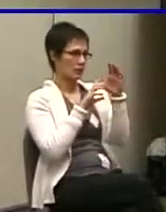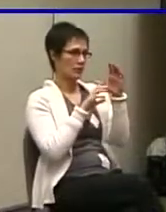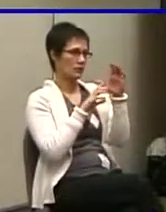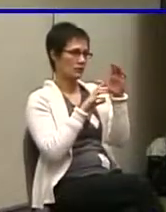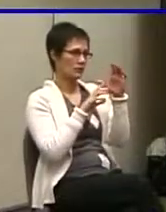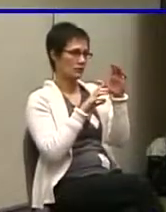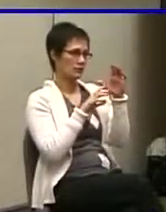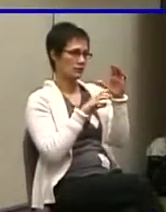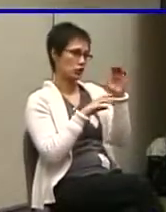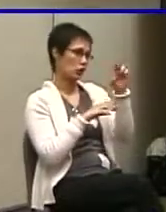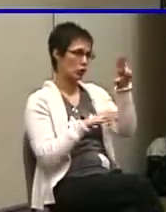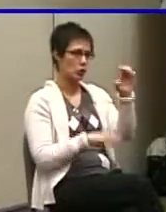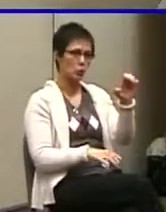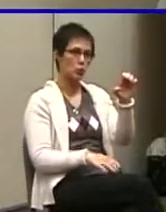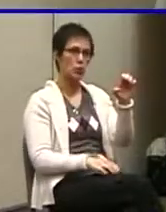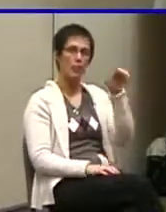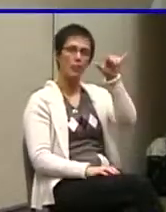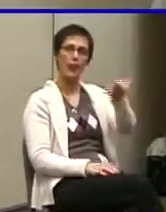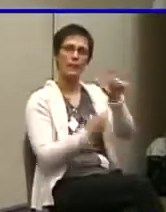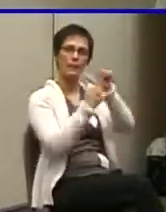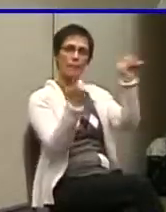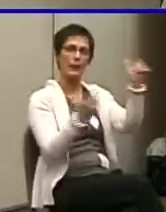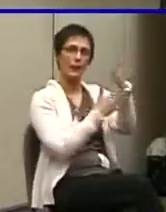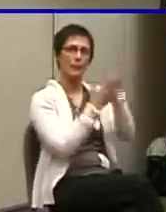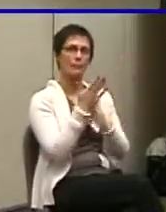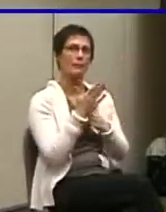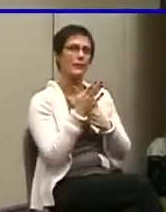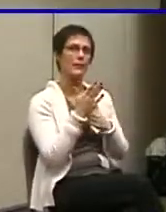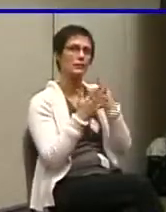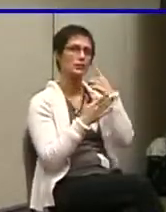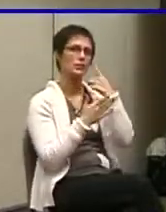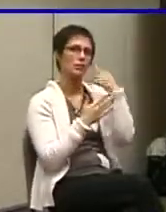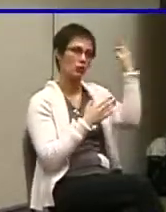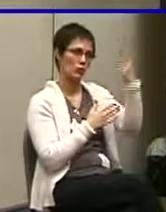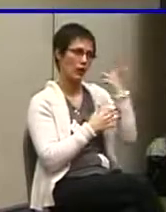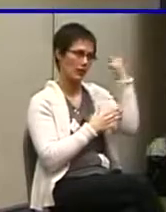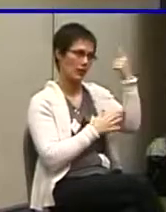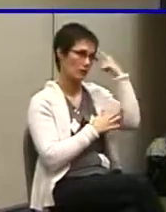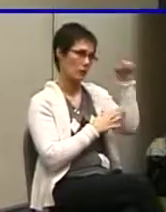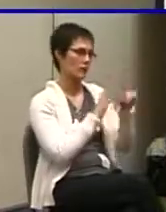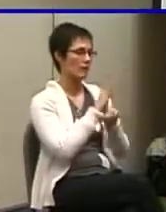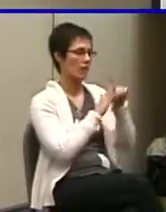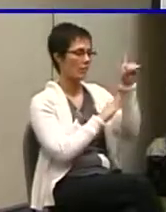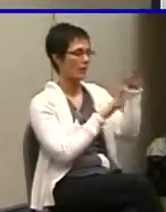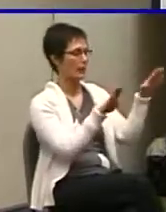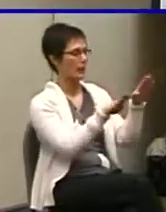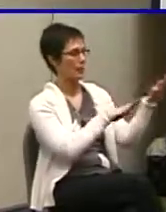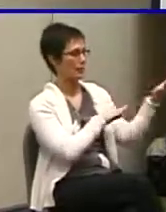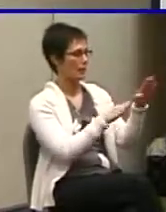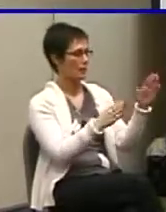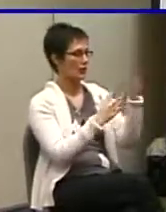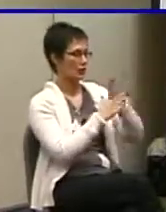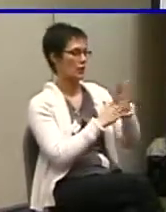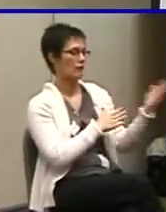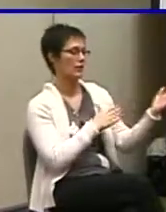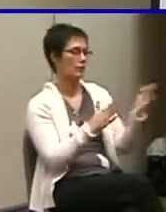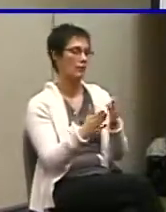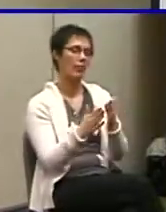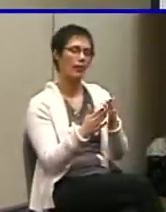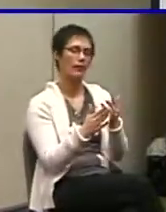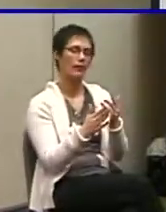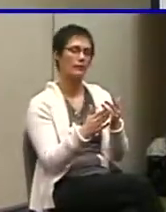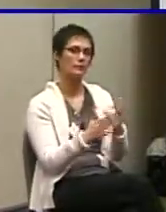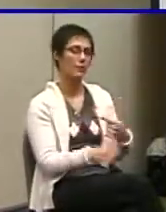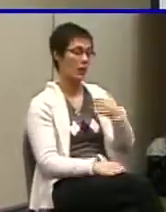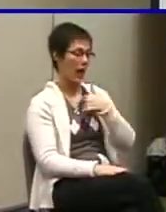critical piece of the process of developing the behavior intervention plan. One of the things that I'm finding, at least for me, that I'm doing far